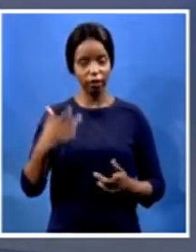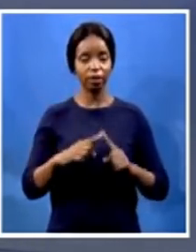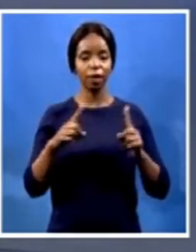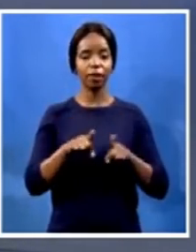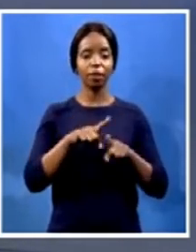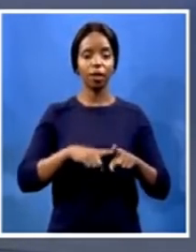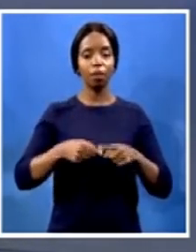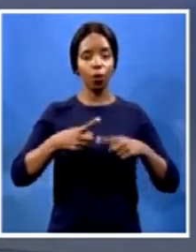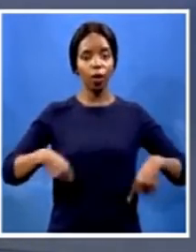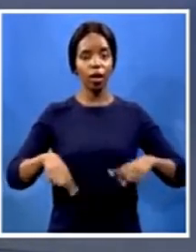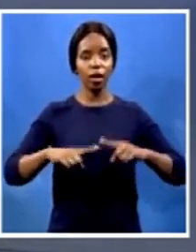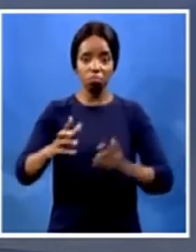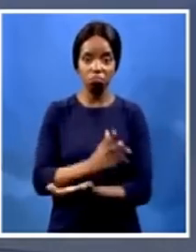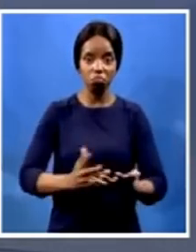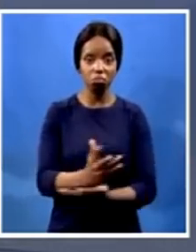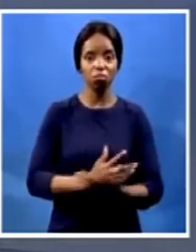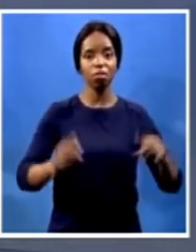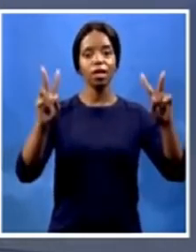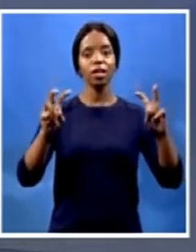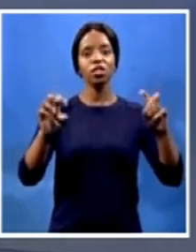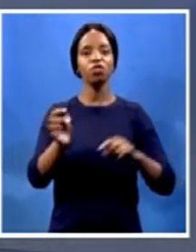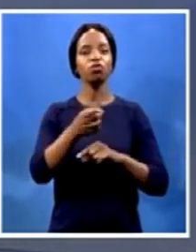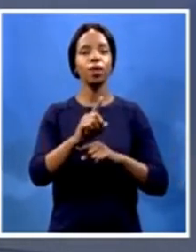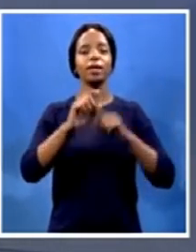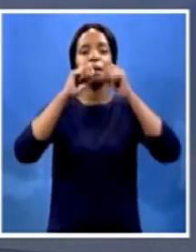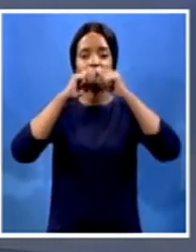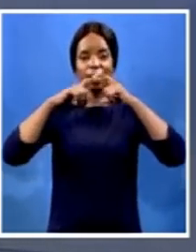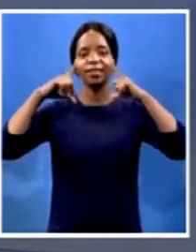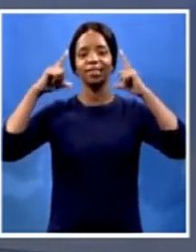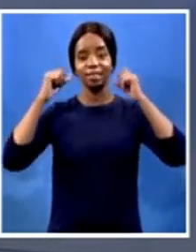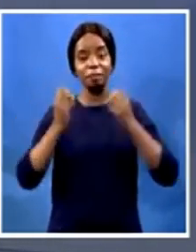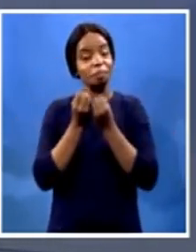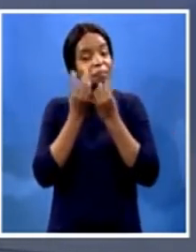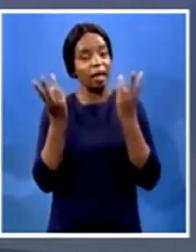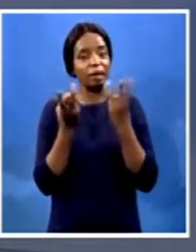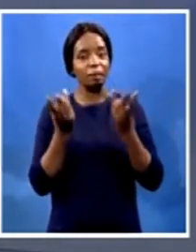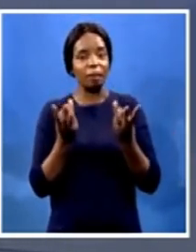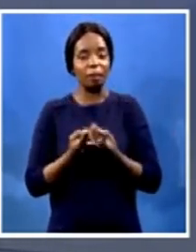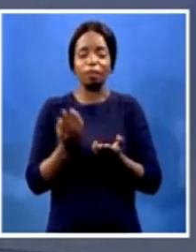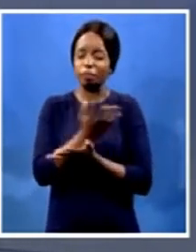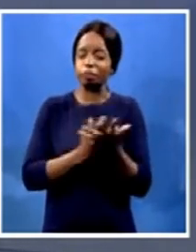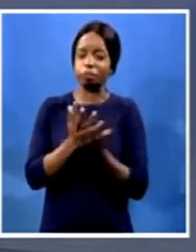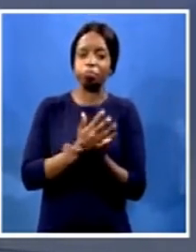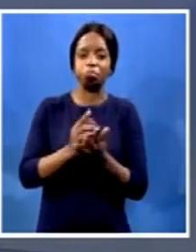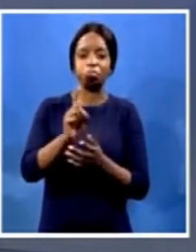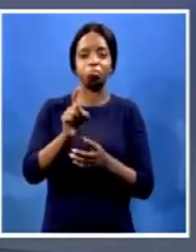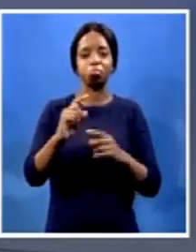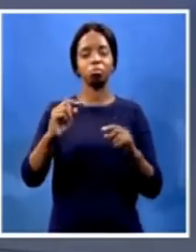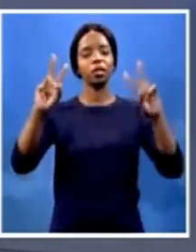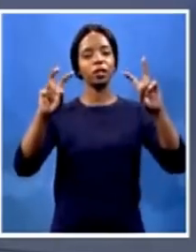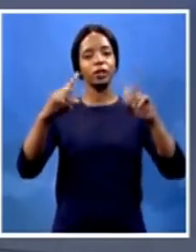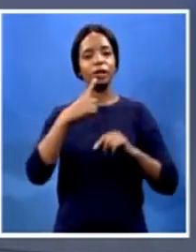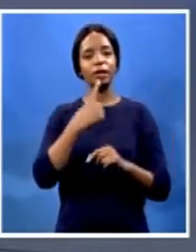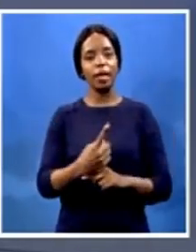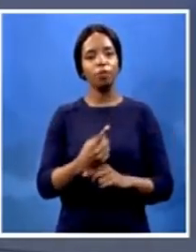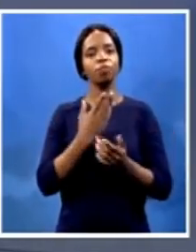whether to use a mask. The conventional wisdom is that if you can use a mask if you don't have, if you can't maintain